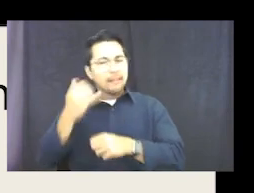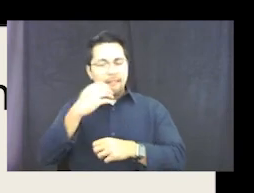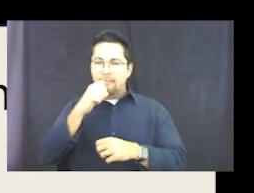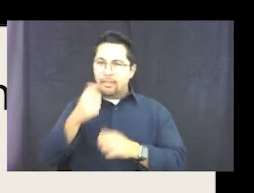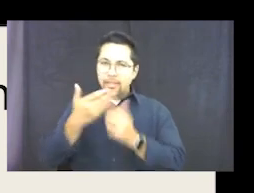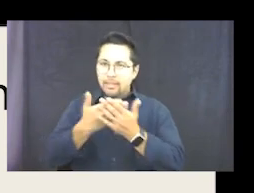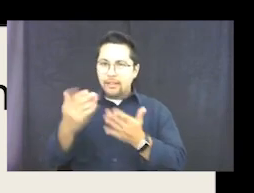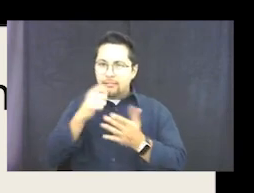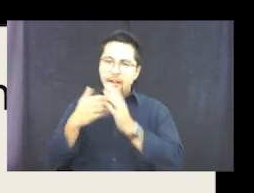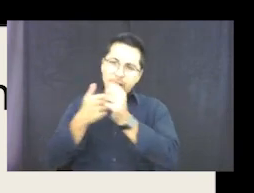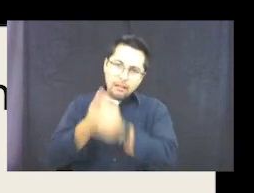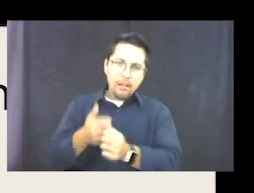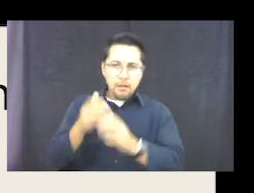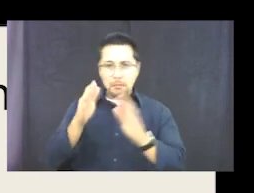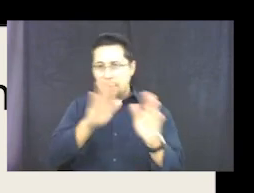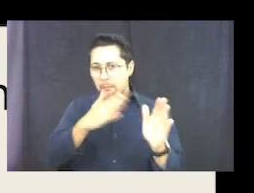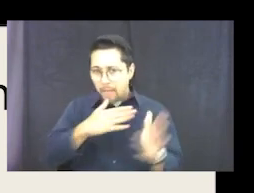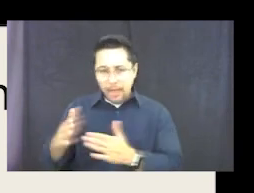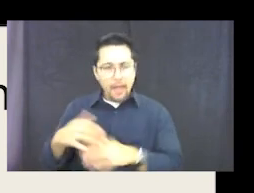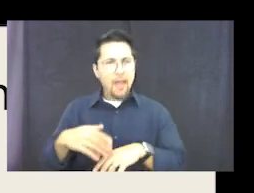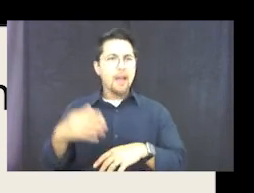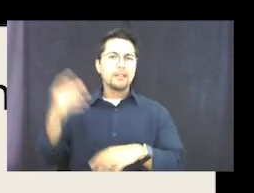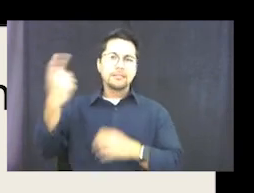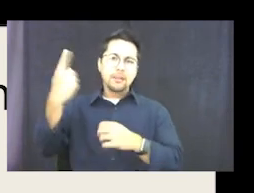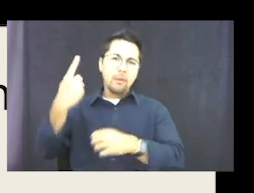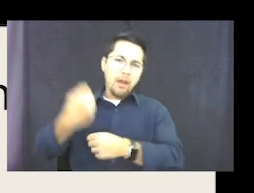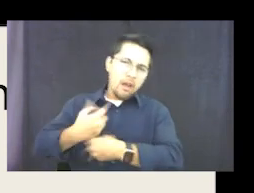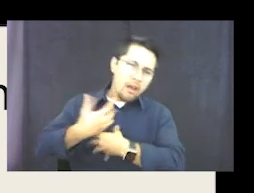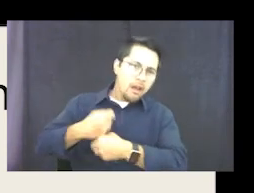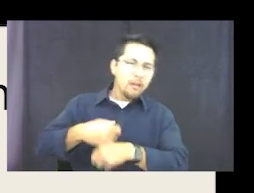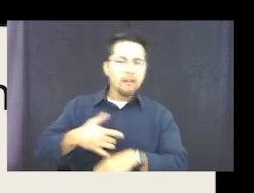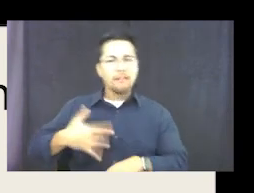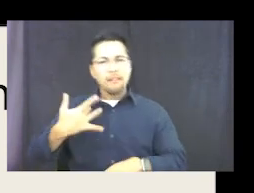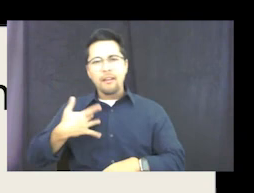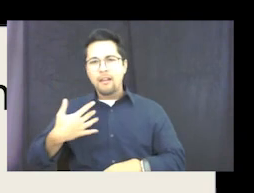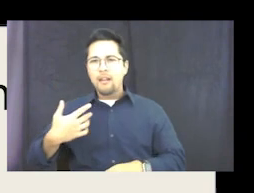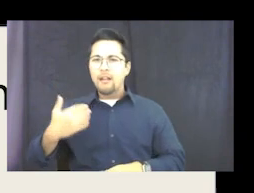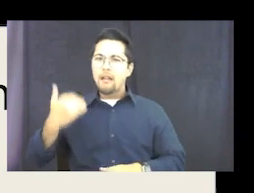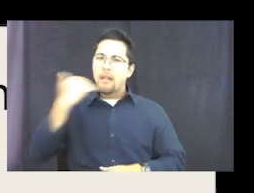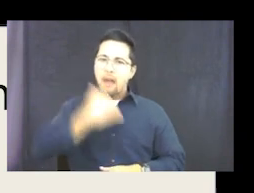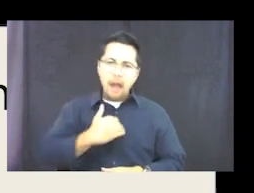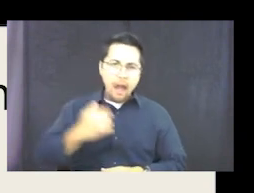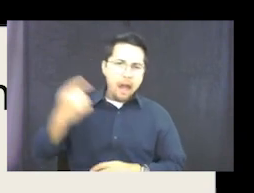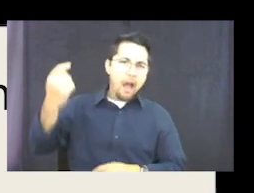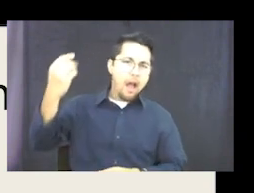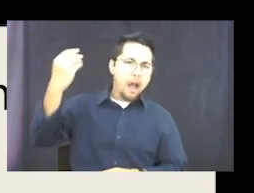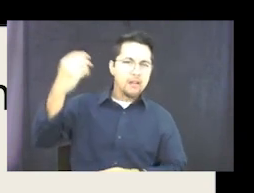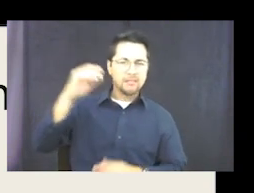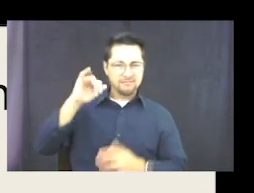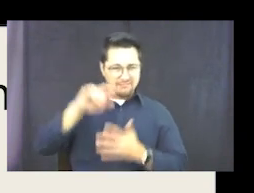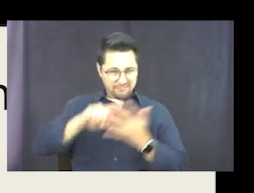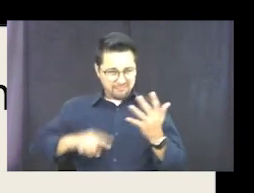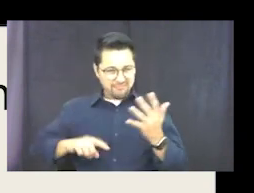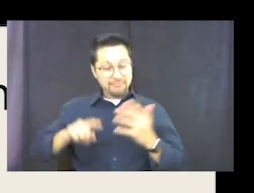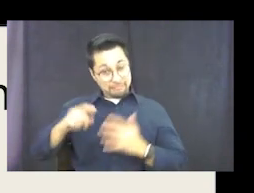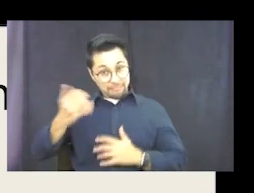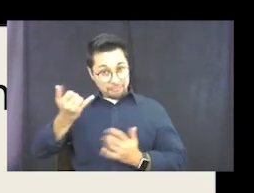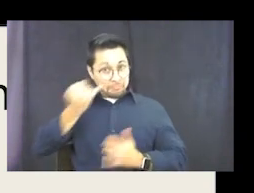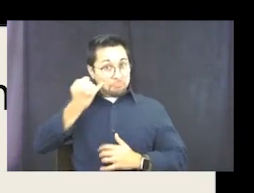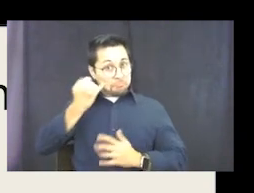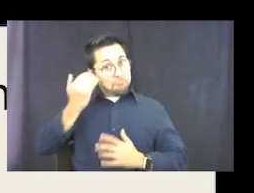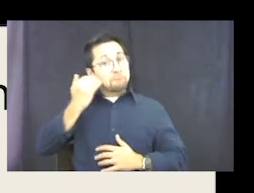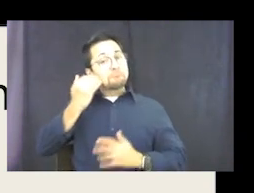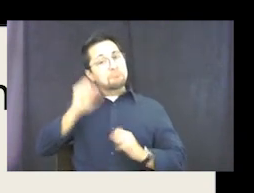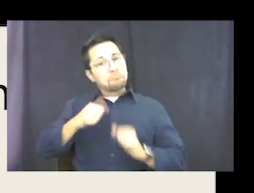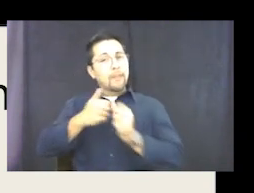plan, being yelled at, being told what to do, feeling ridiculed, or being lied to. Knowing these triggers can help you avoid certain